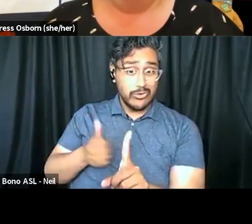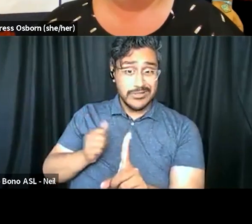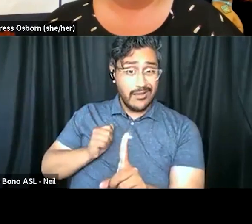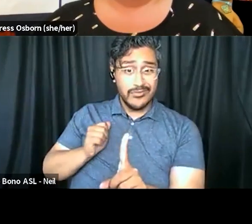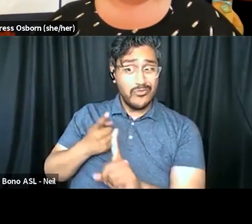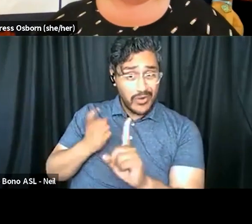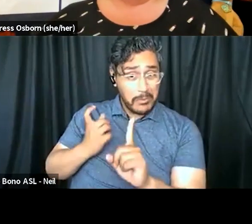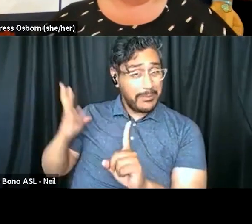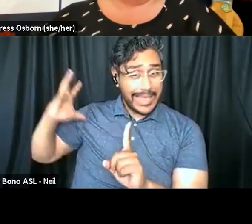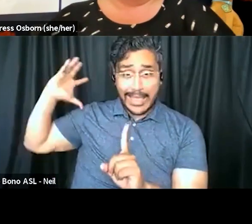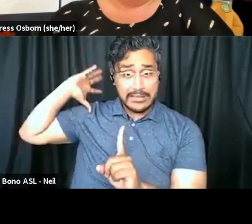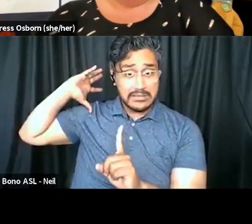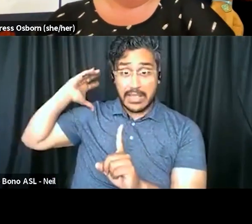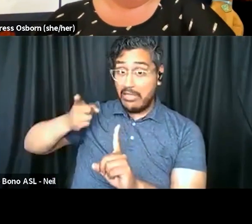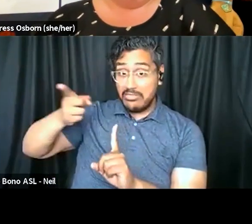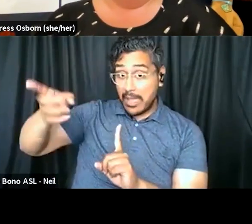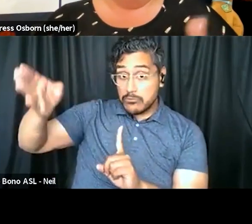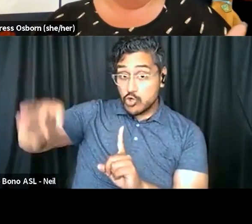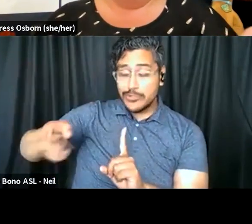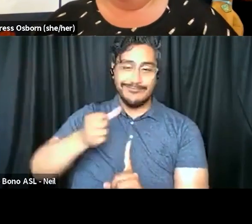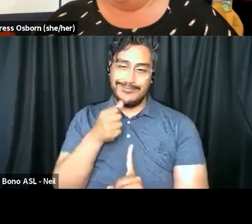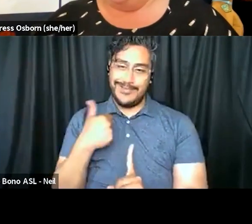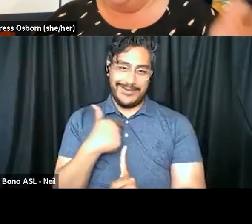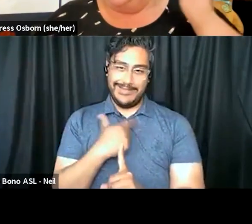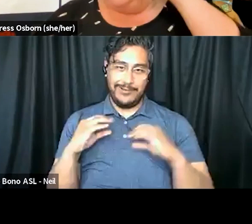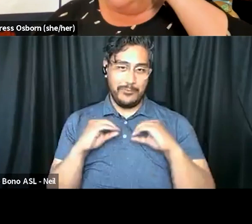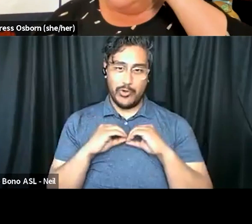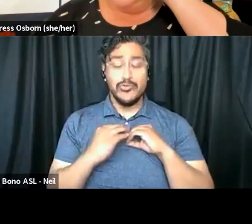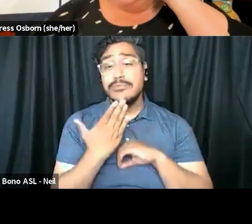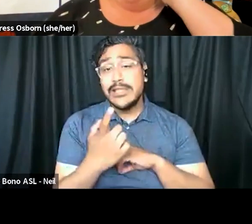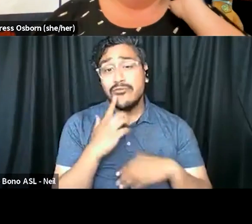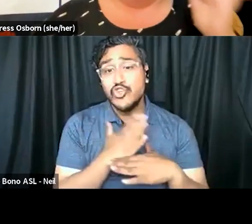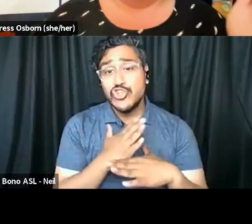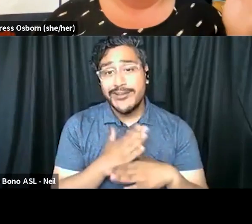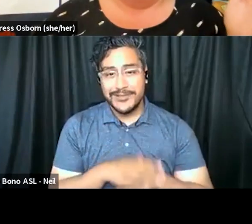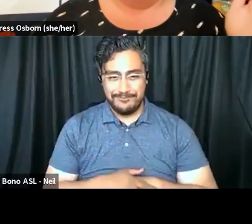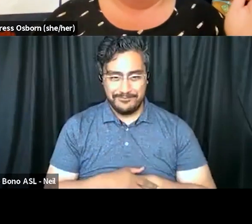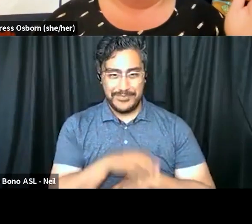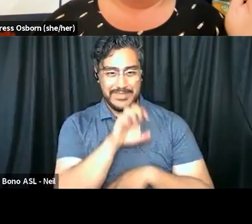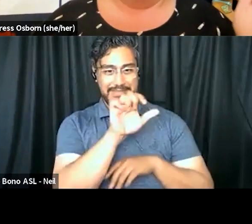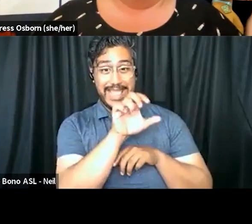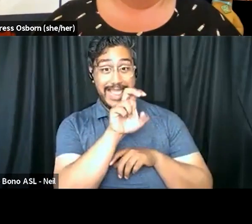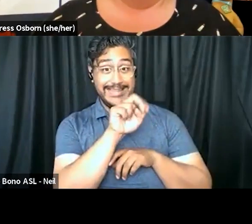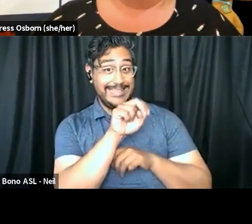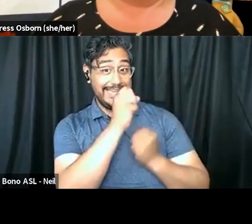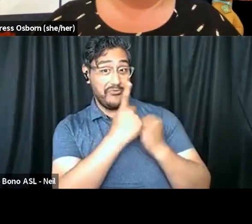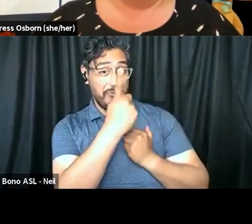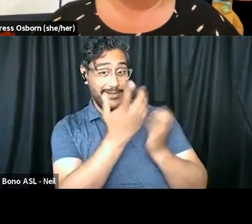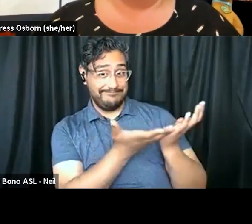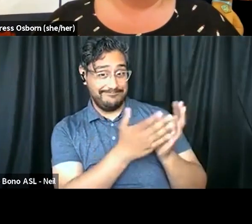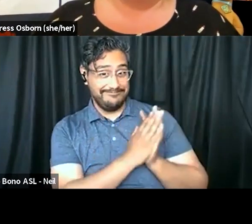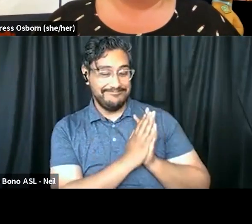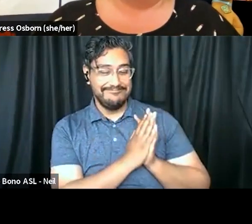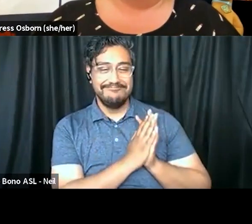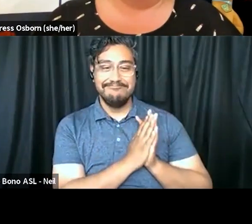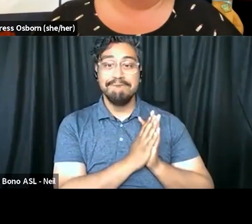Thank you for sharing those reflections. Eileen Rosensteel, everyone. Next up, we